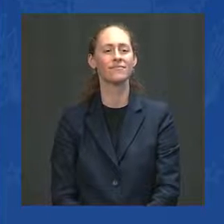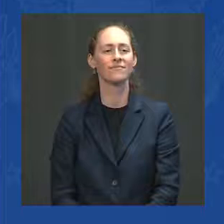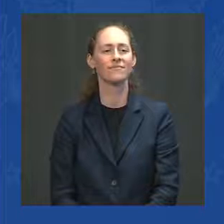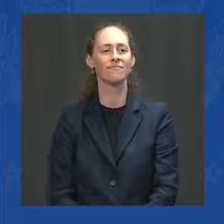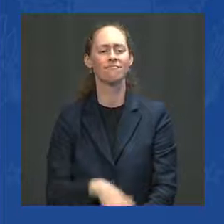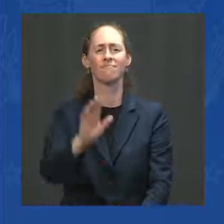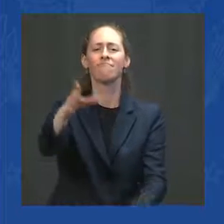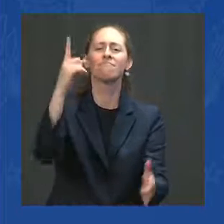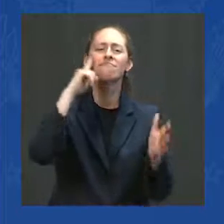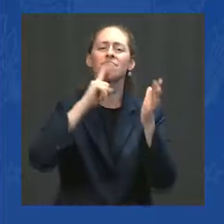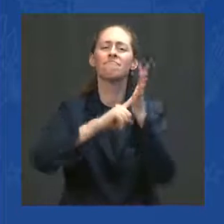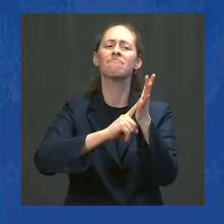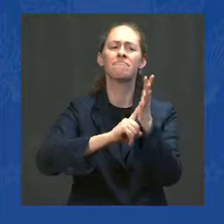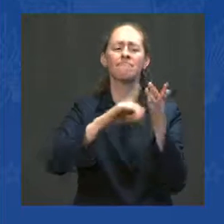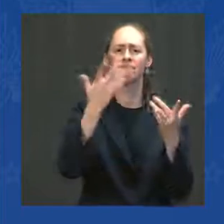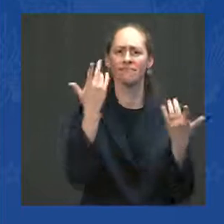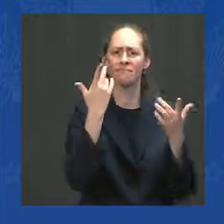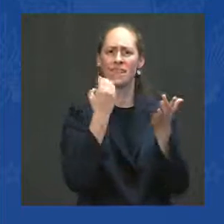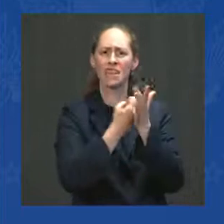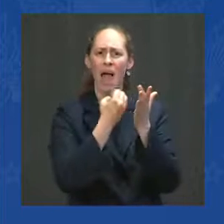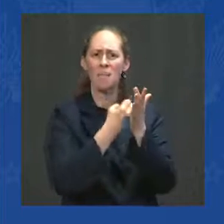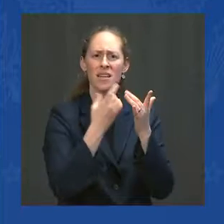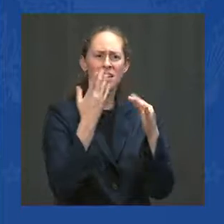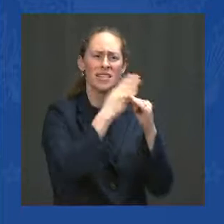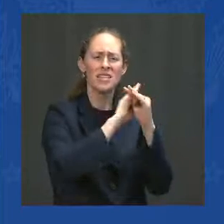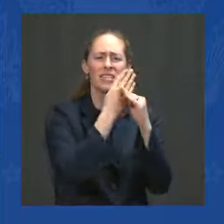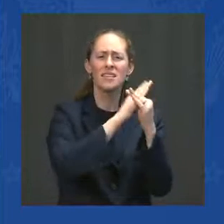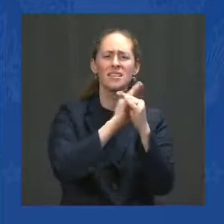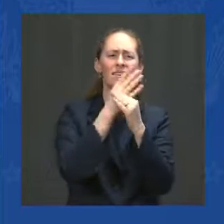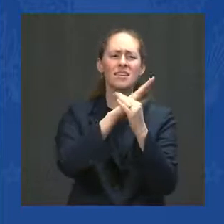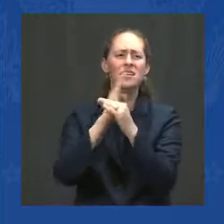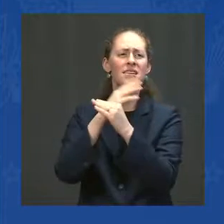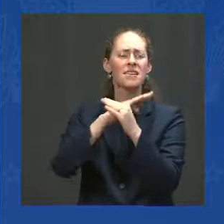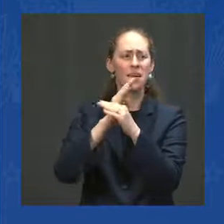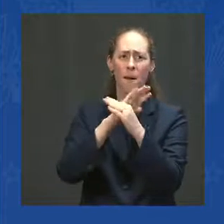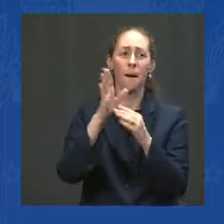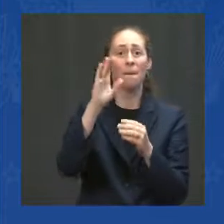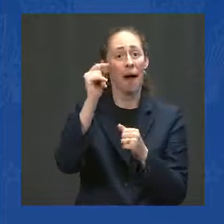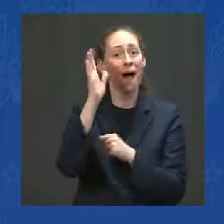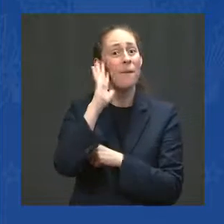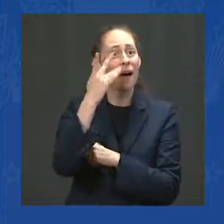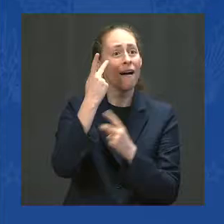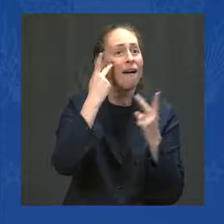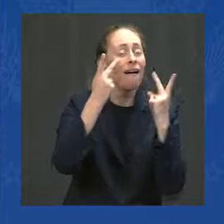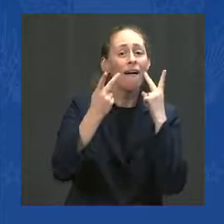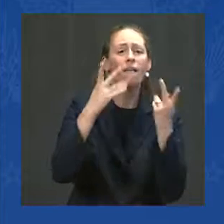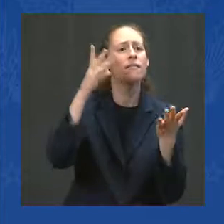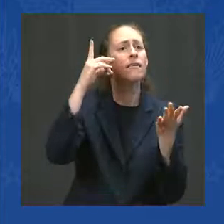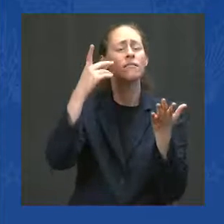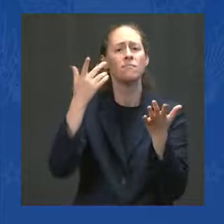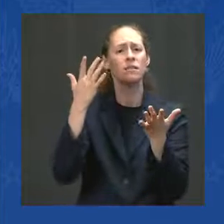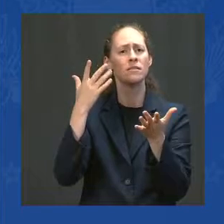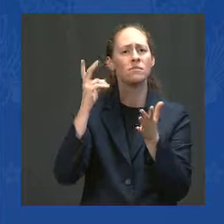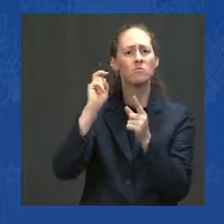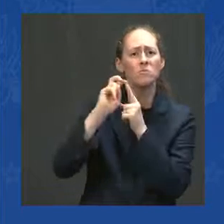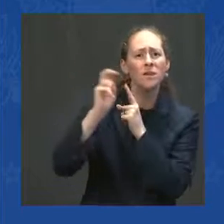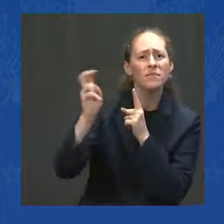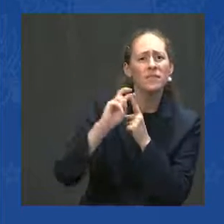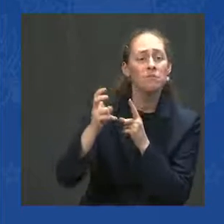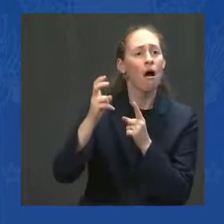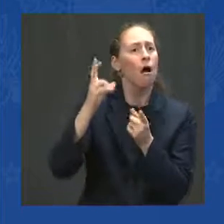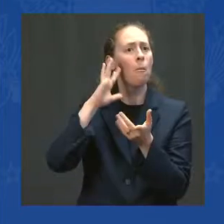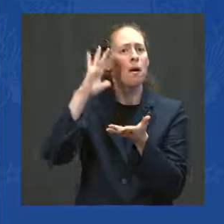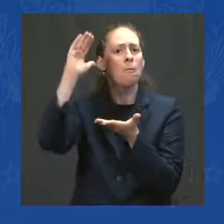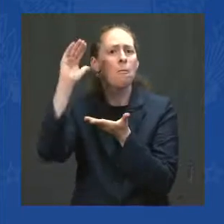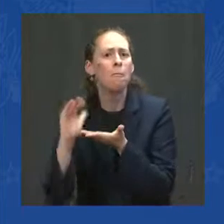up. That will reduce transportation costs, reduce commuting costs, and as a result, reduce